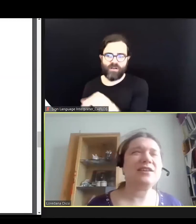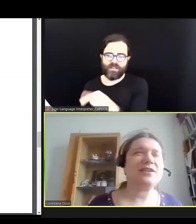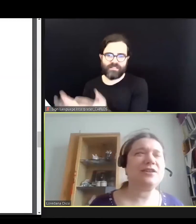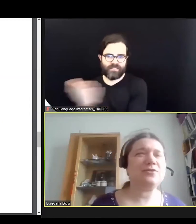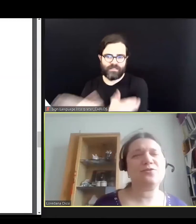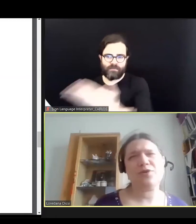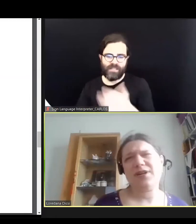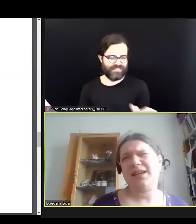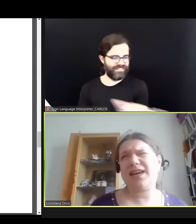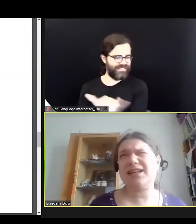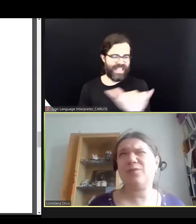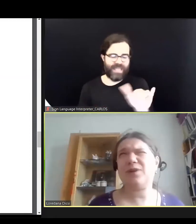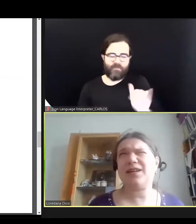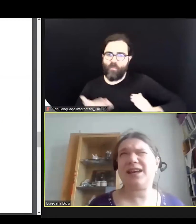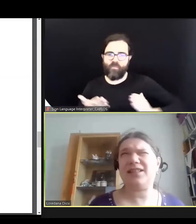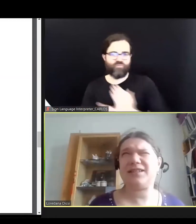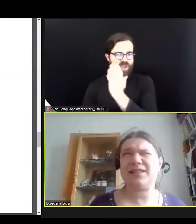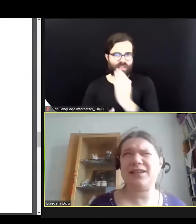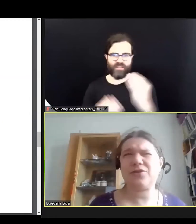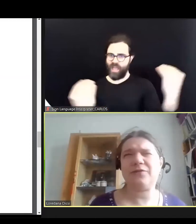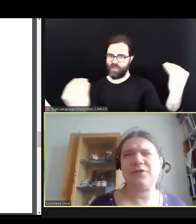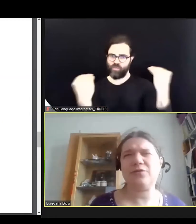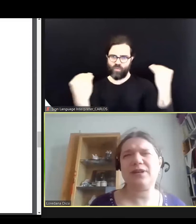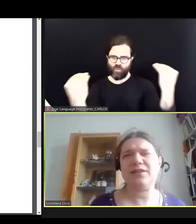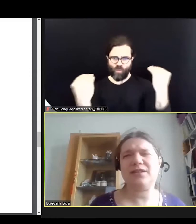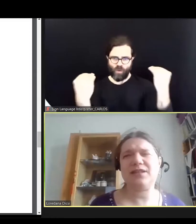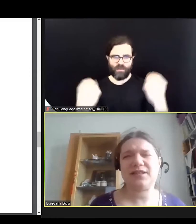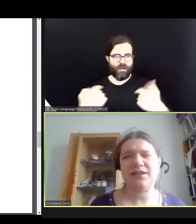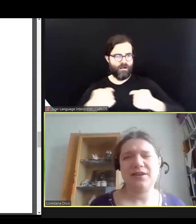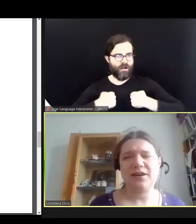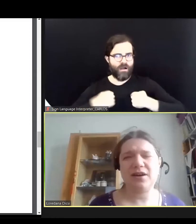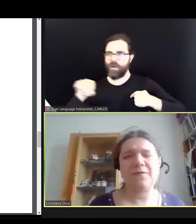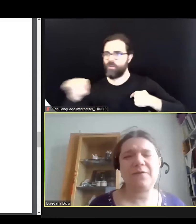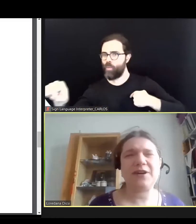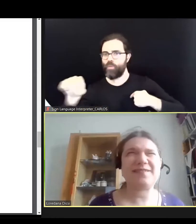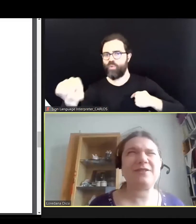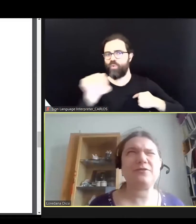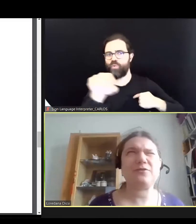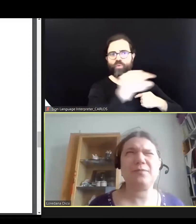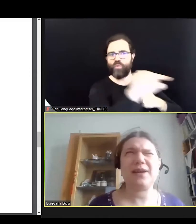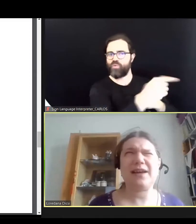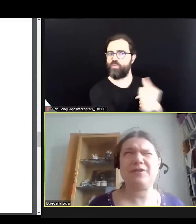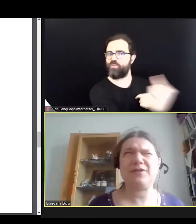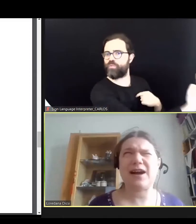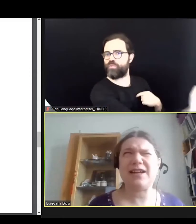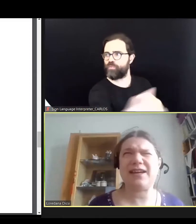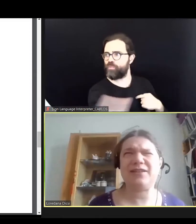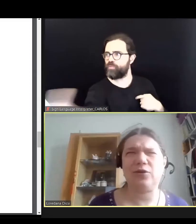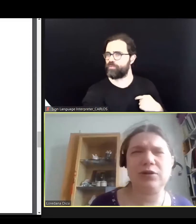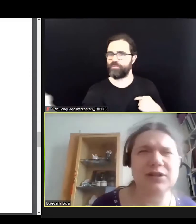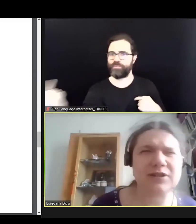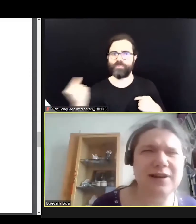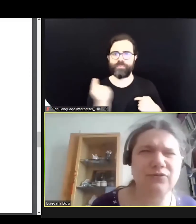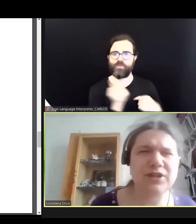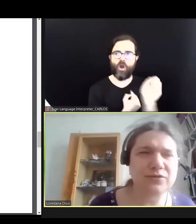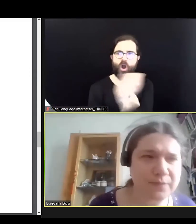still go in person if that is necessary.